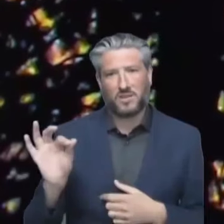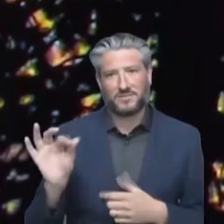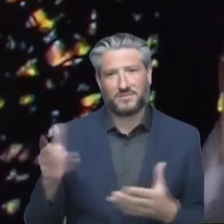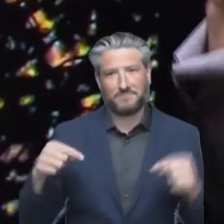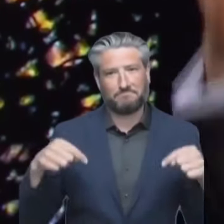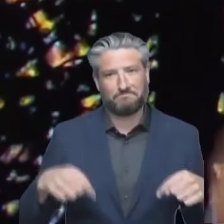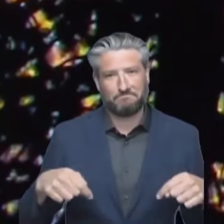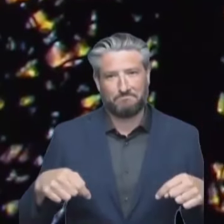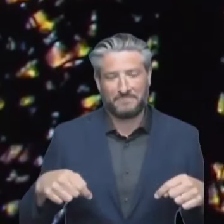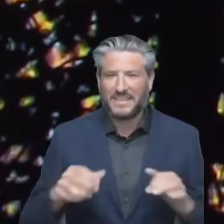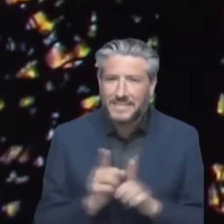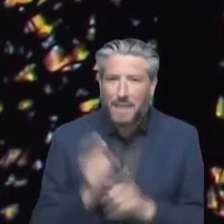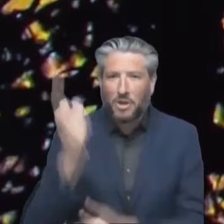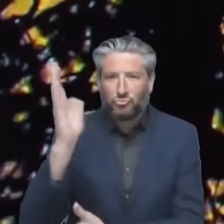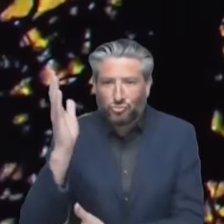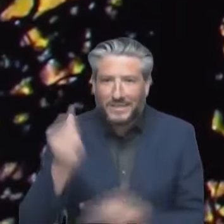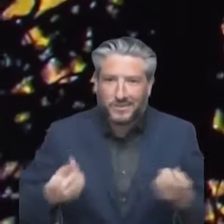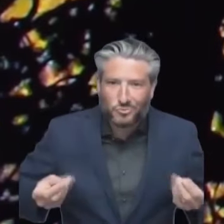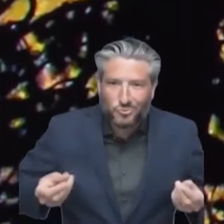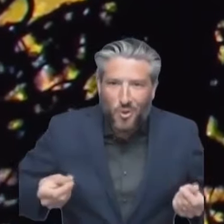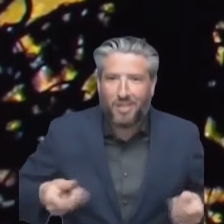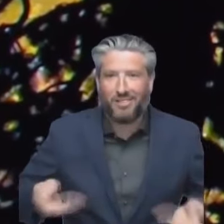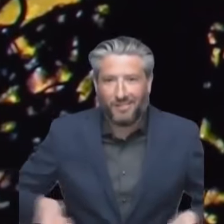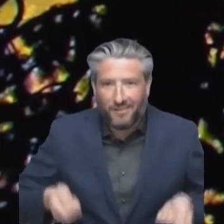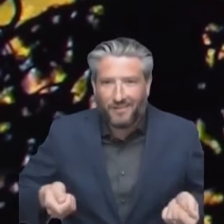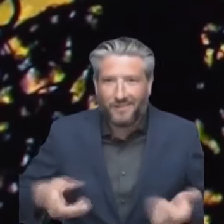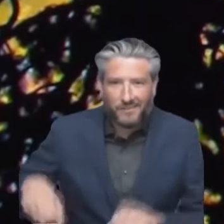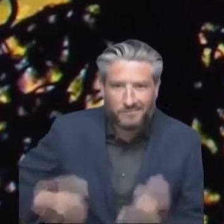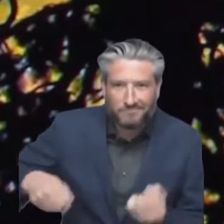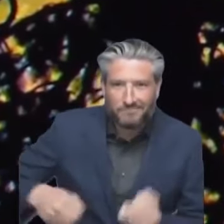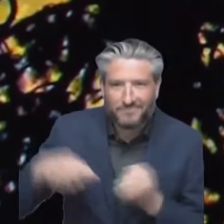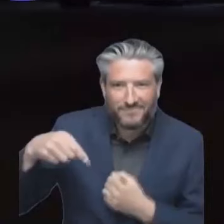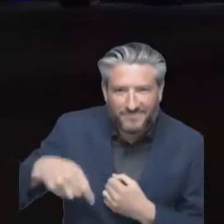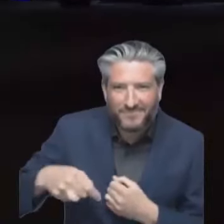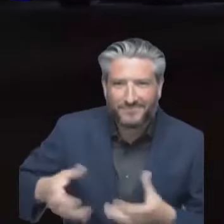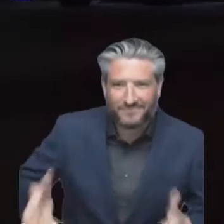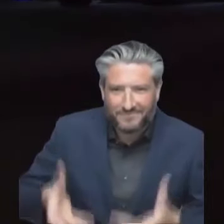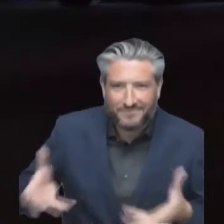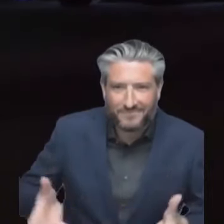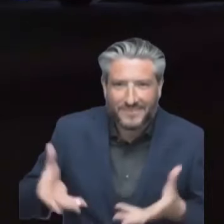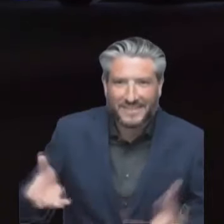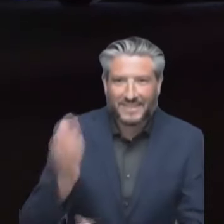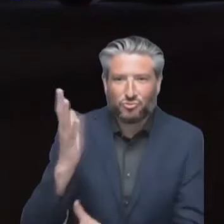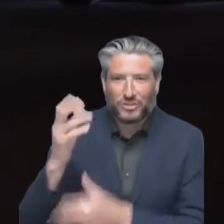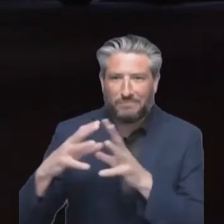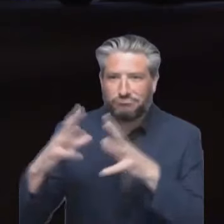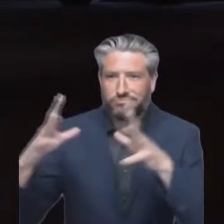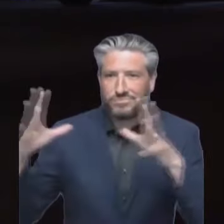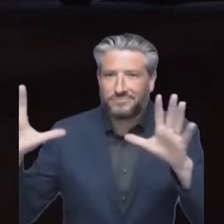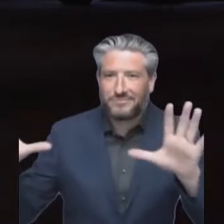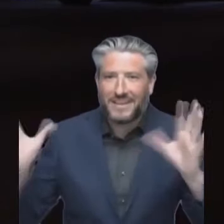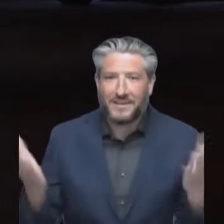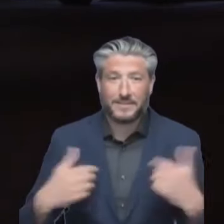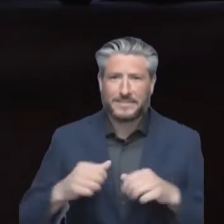French soil and culture since 1819, are uniquely rich and strong. The lodestar is that desirable